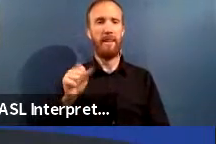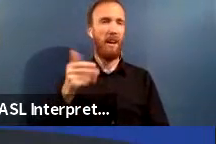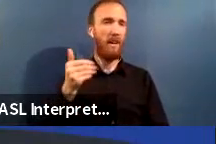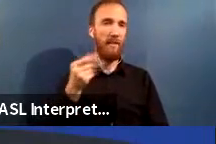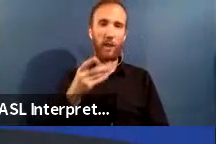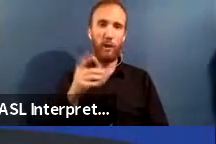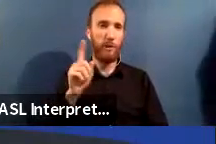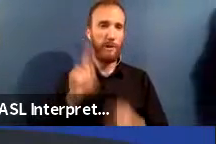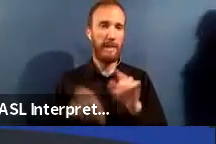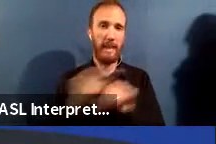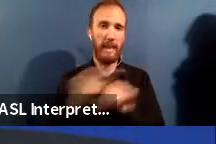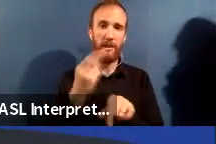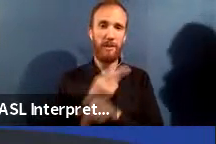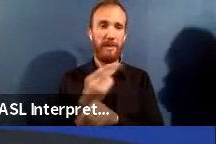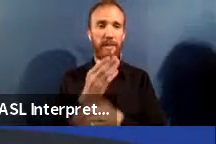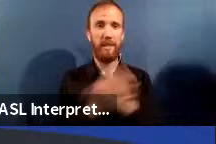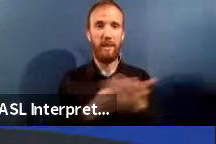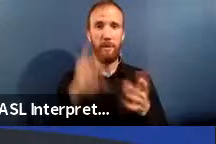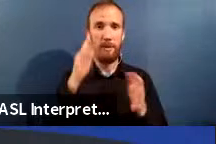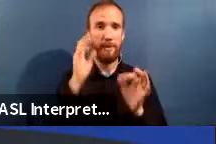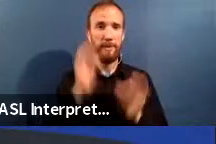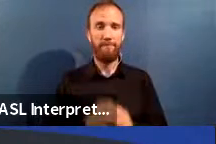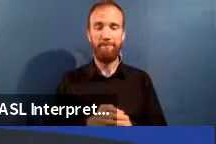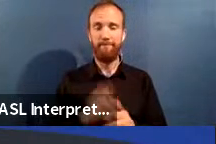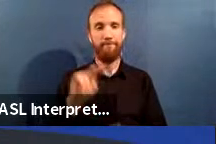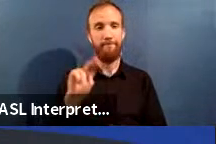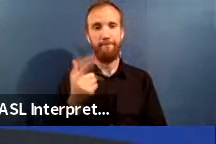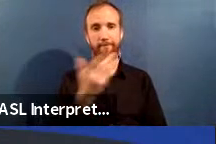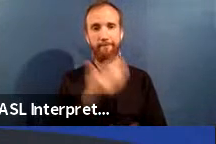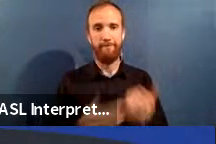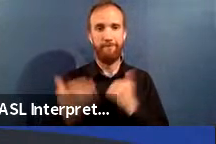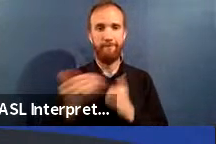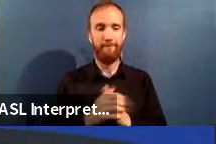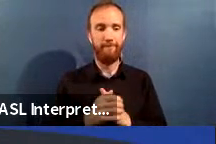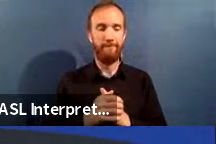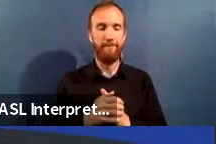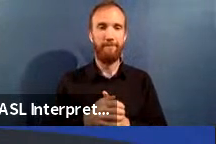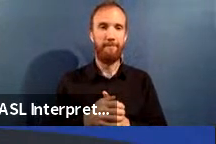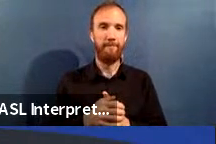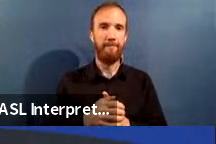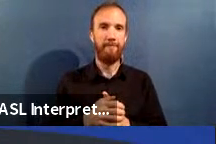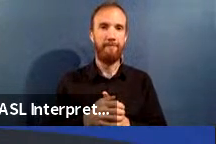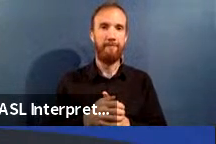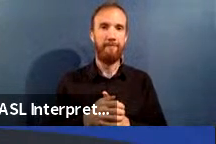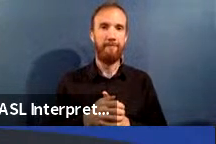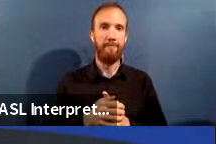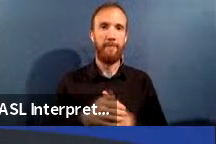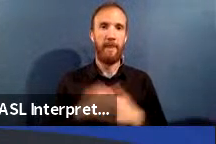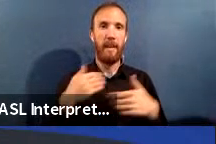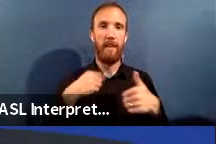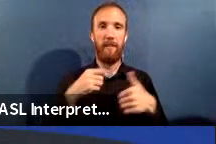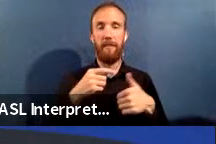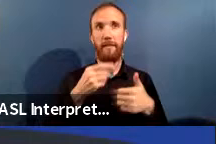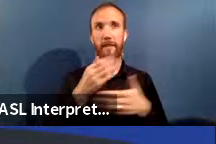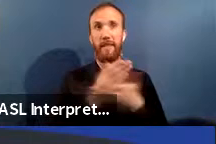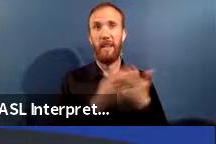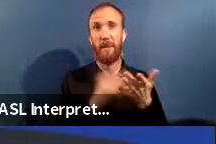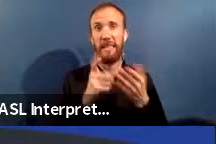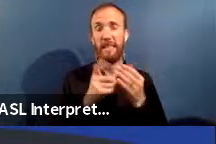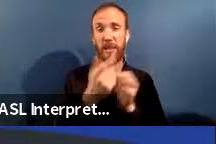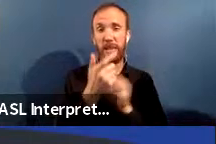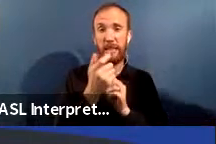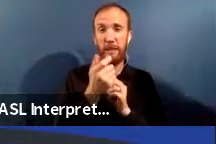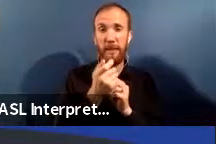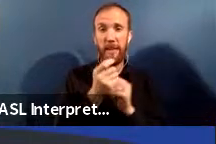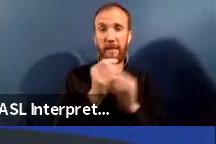have been decommissioned. The non-operational pools range in need from minor repairs, such as a pool